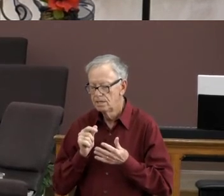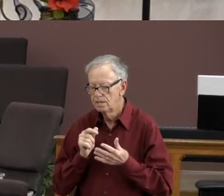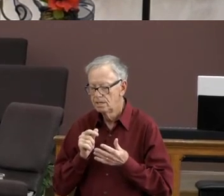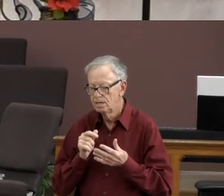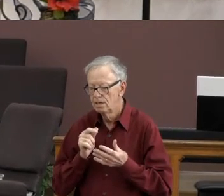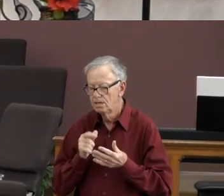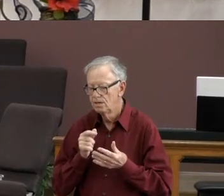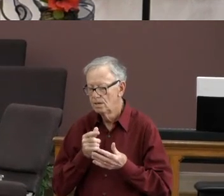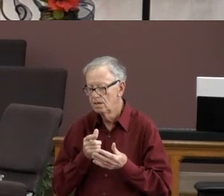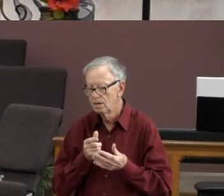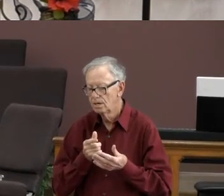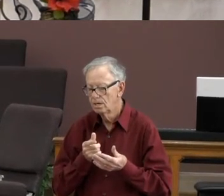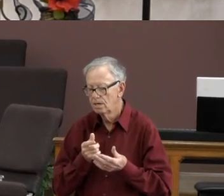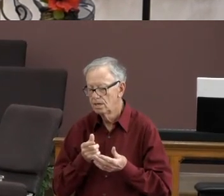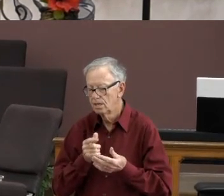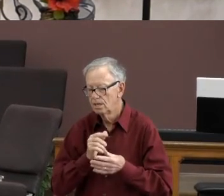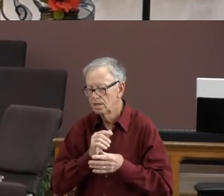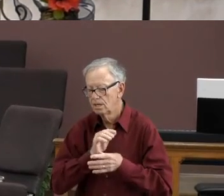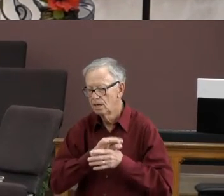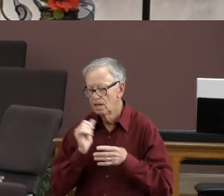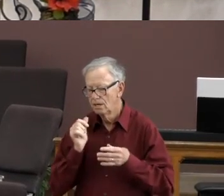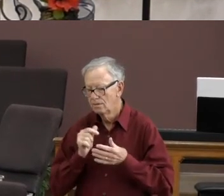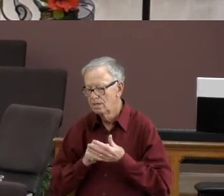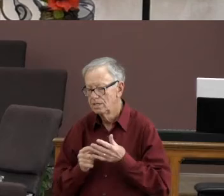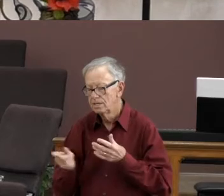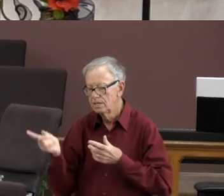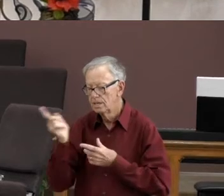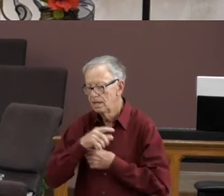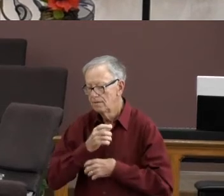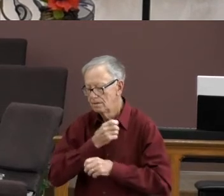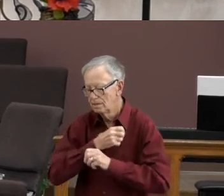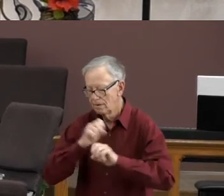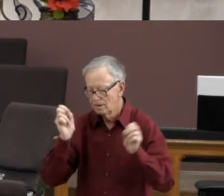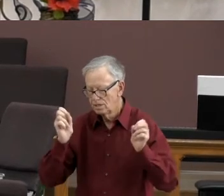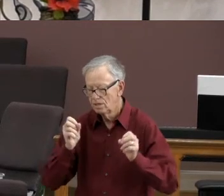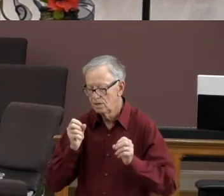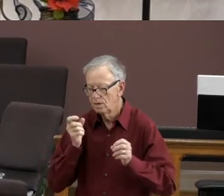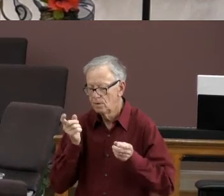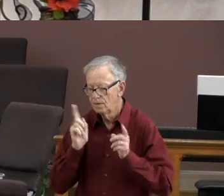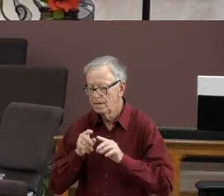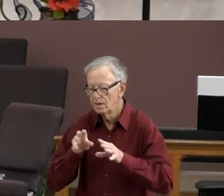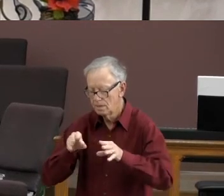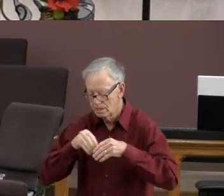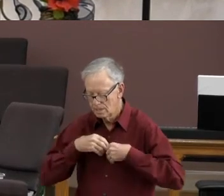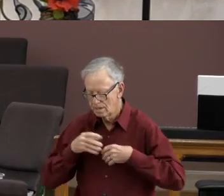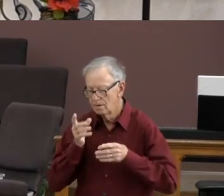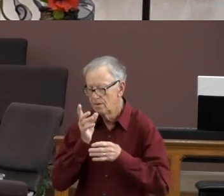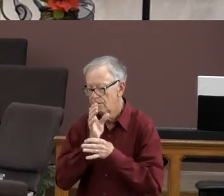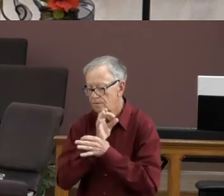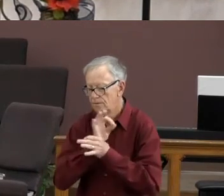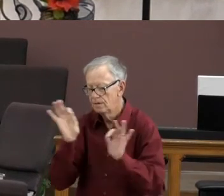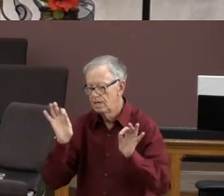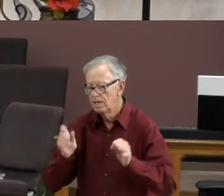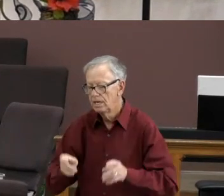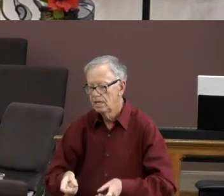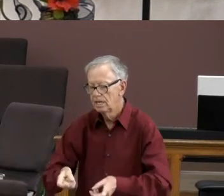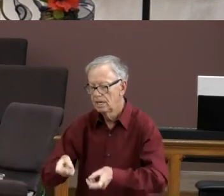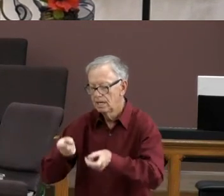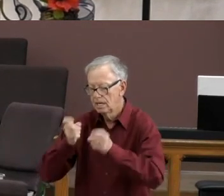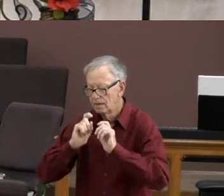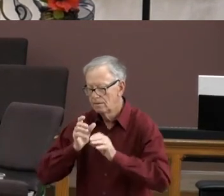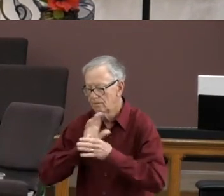You are calling for this to be their day of salvation, the day when they receive the free gift